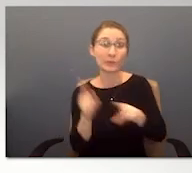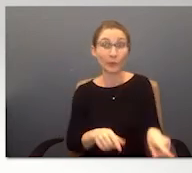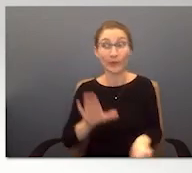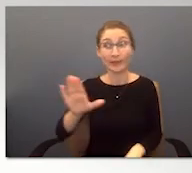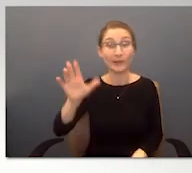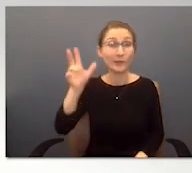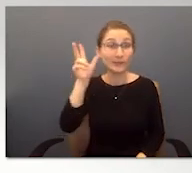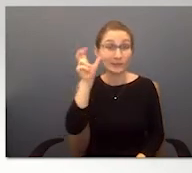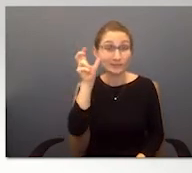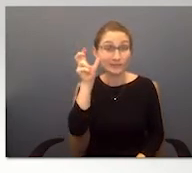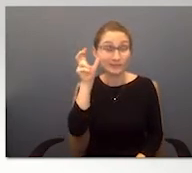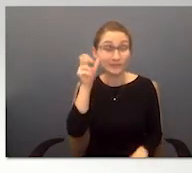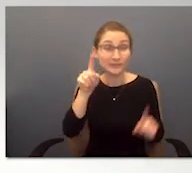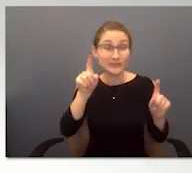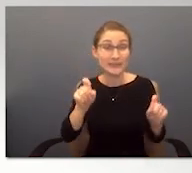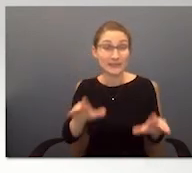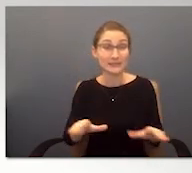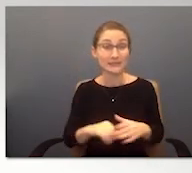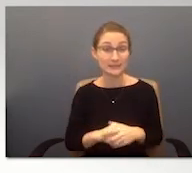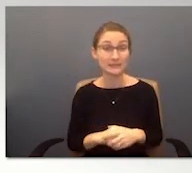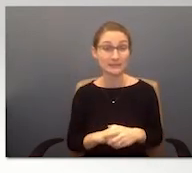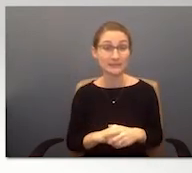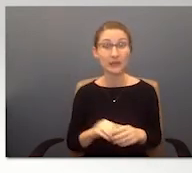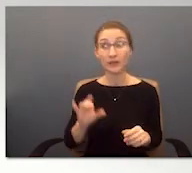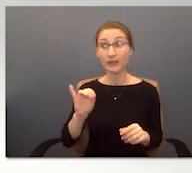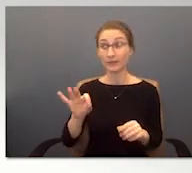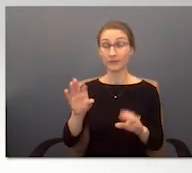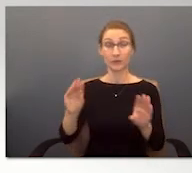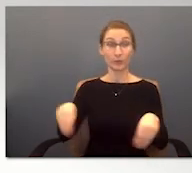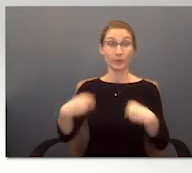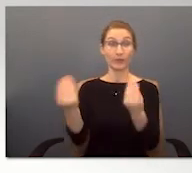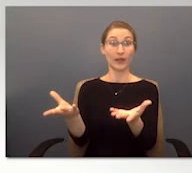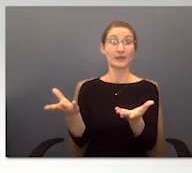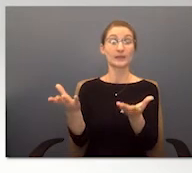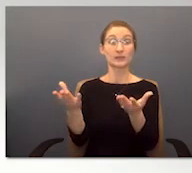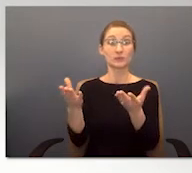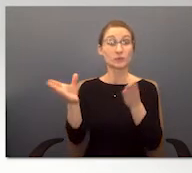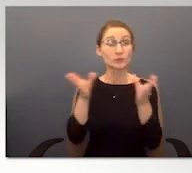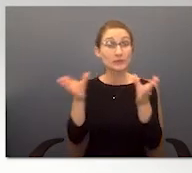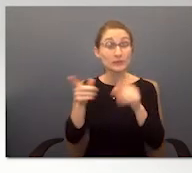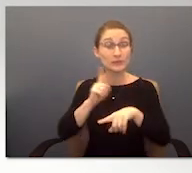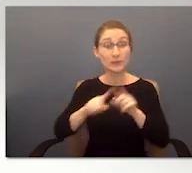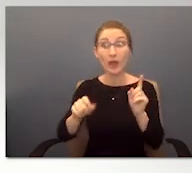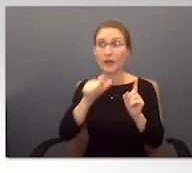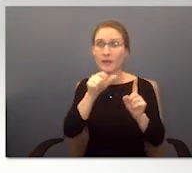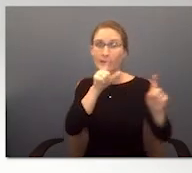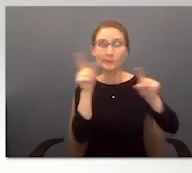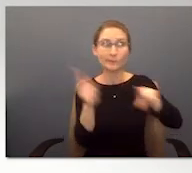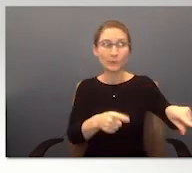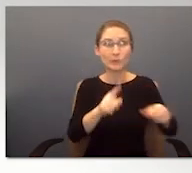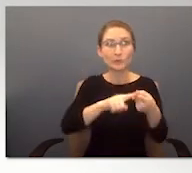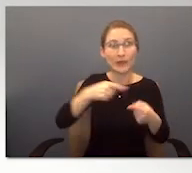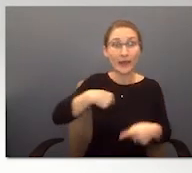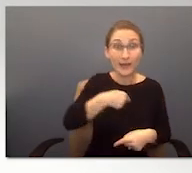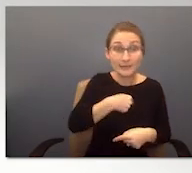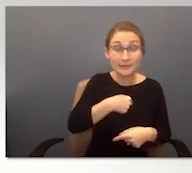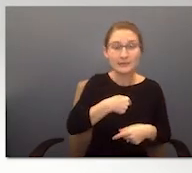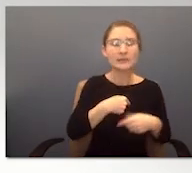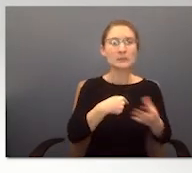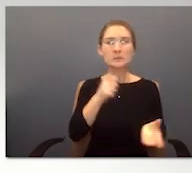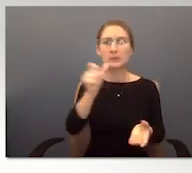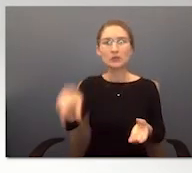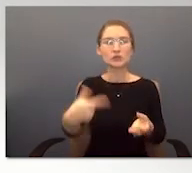to report if they're providing services, but we don't know about it, because that's really, more than